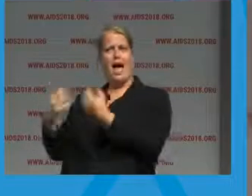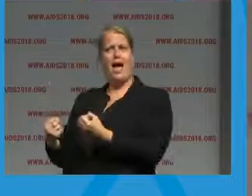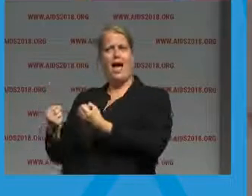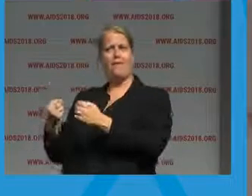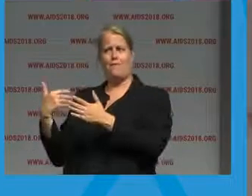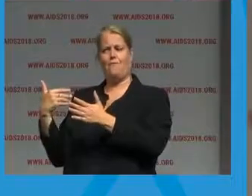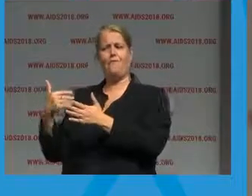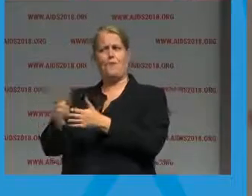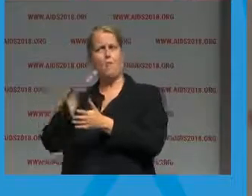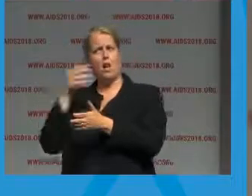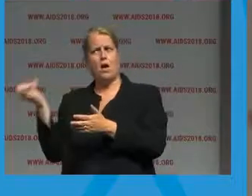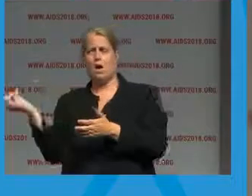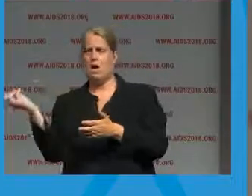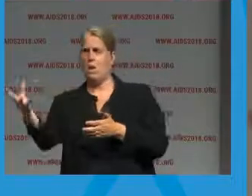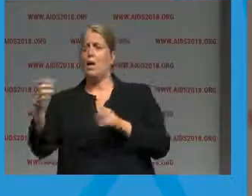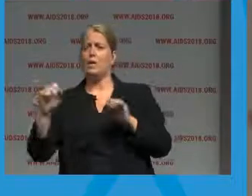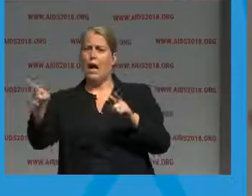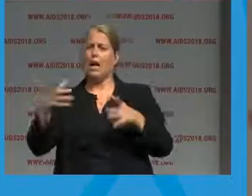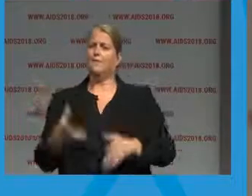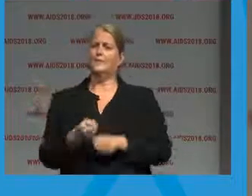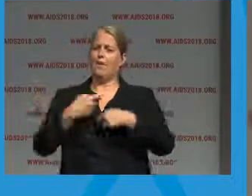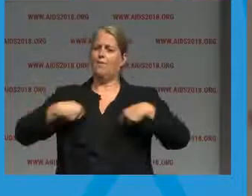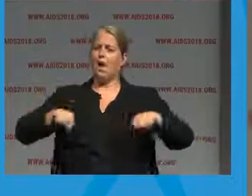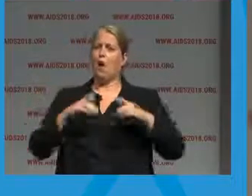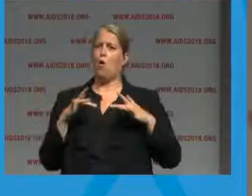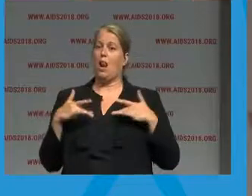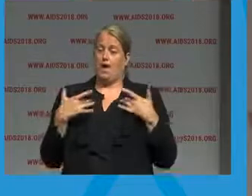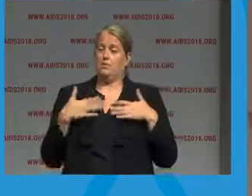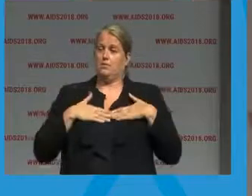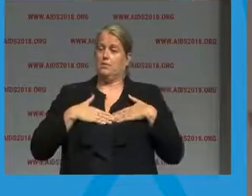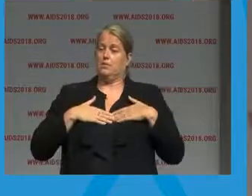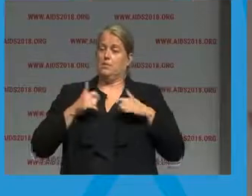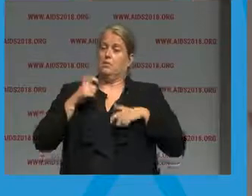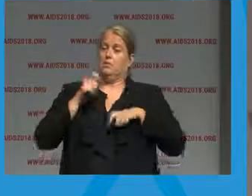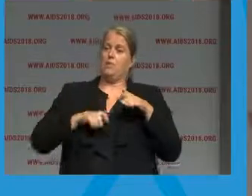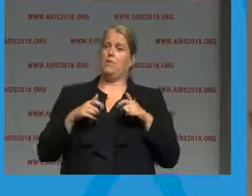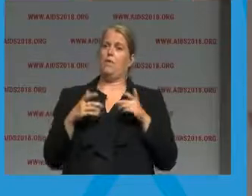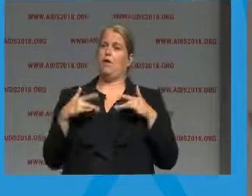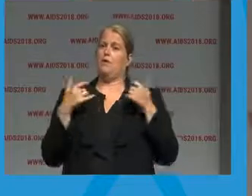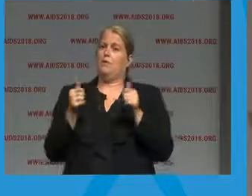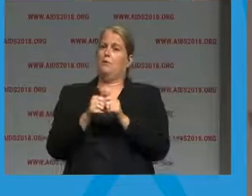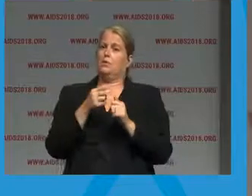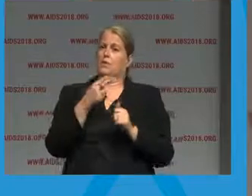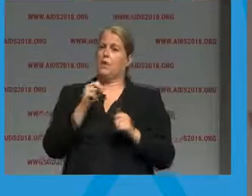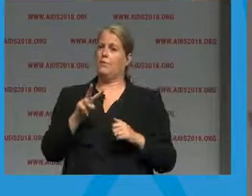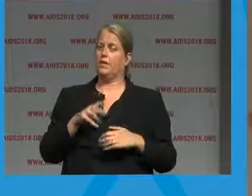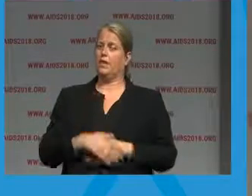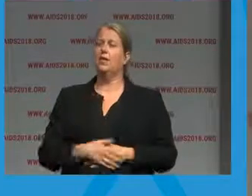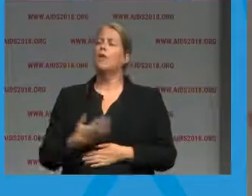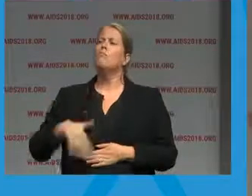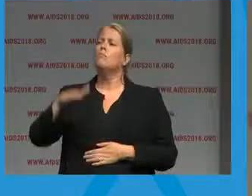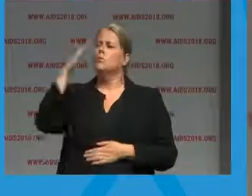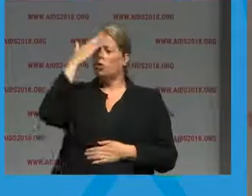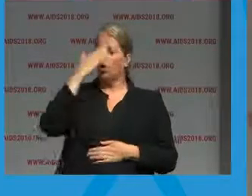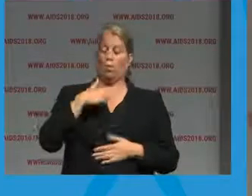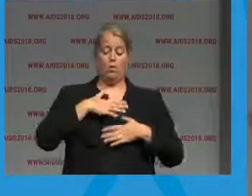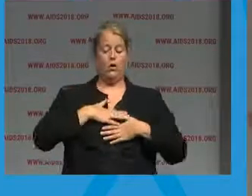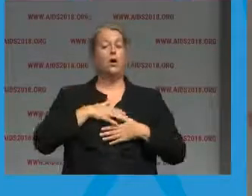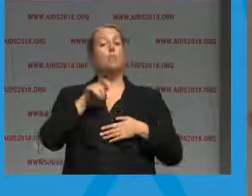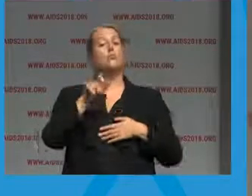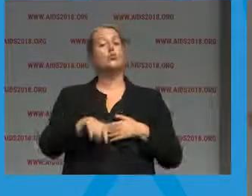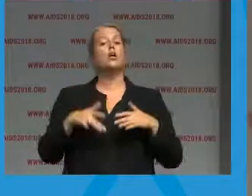pipeline, what can save our lives as people living with HIV. We know that TB in a person living with